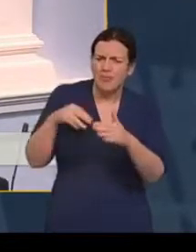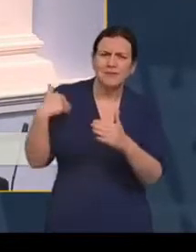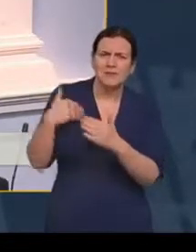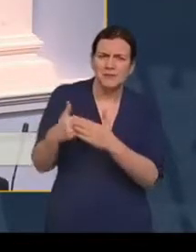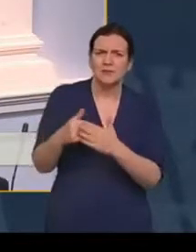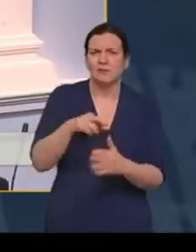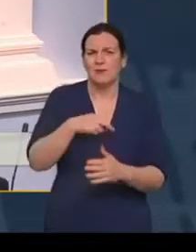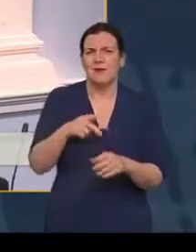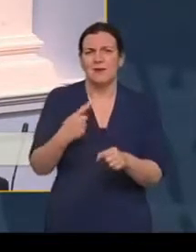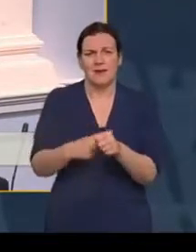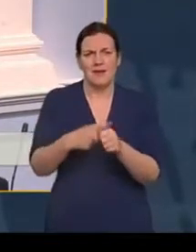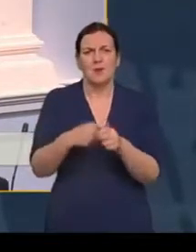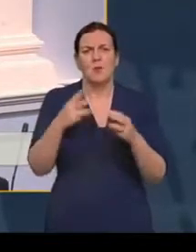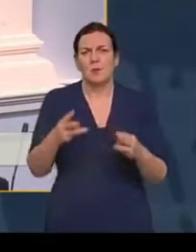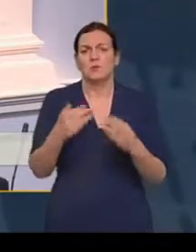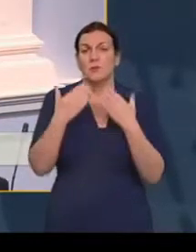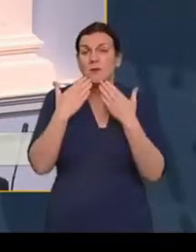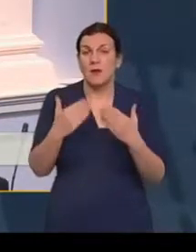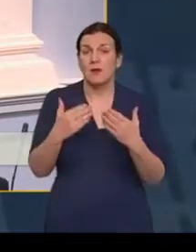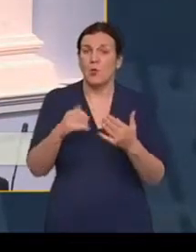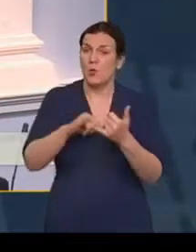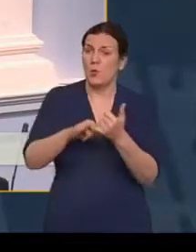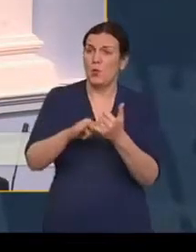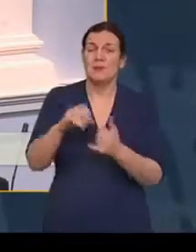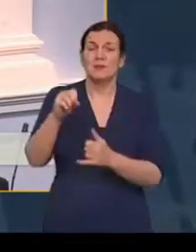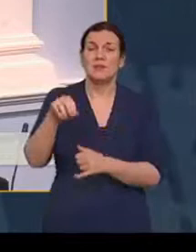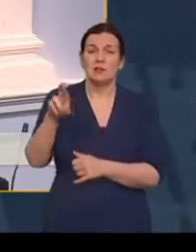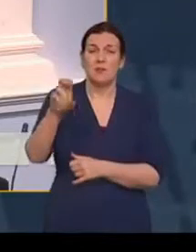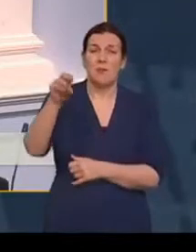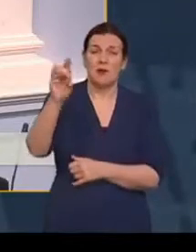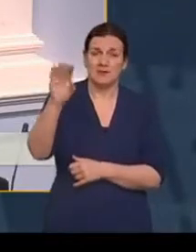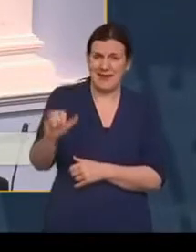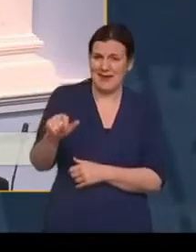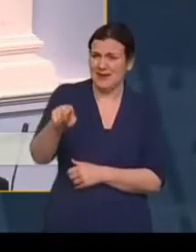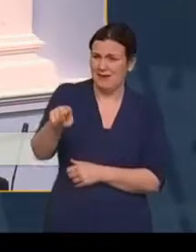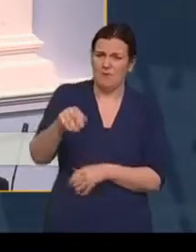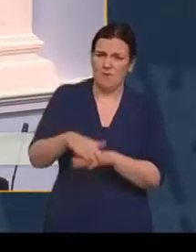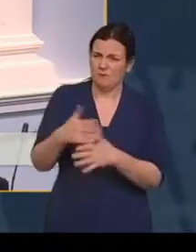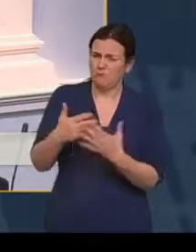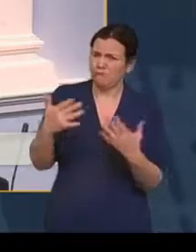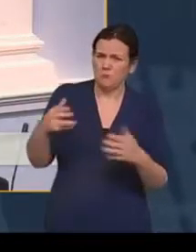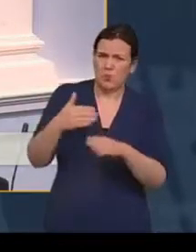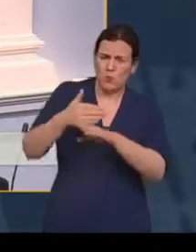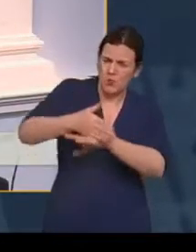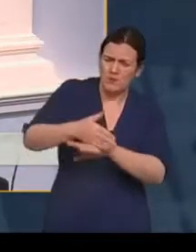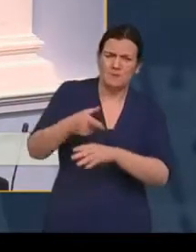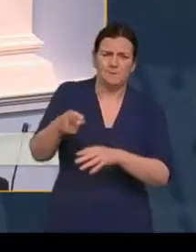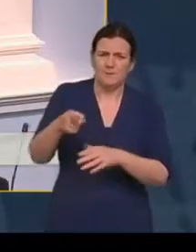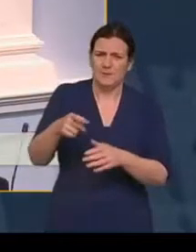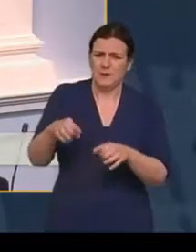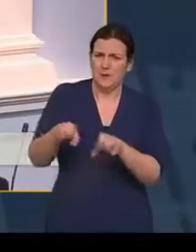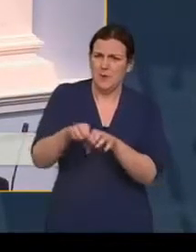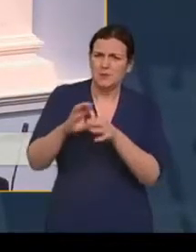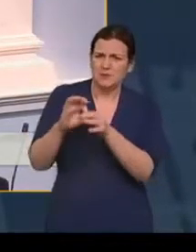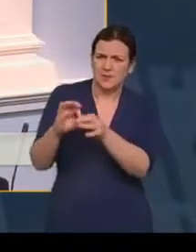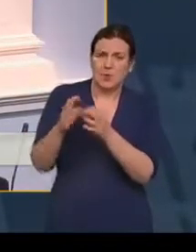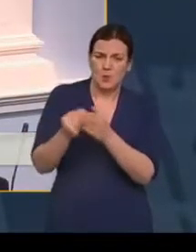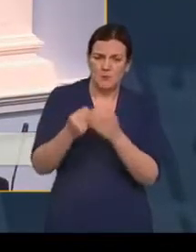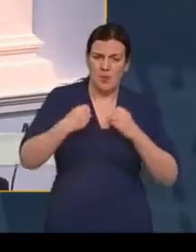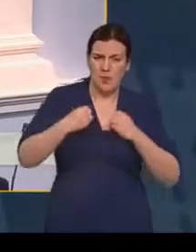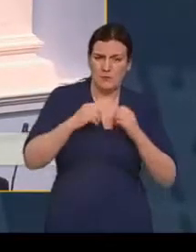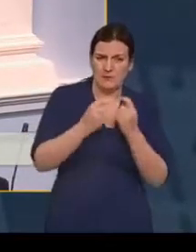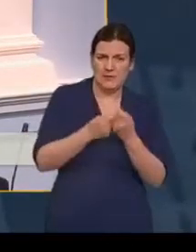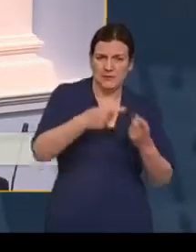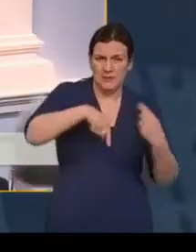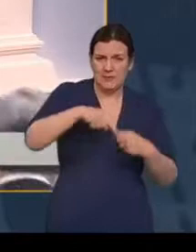the last number of months, and once again I want to thank Senator Mark Daly for doing a lot of work on this. I'm working very